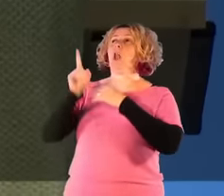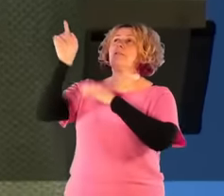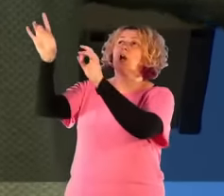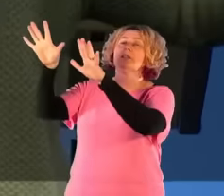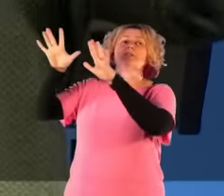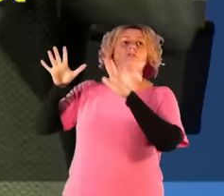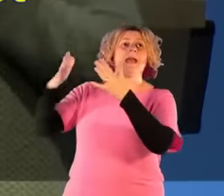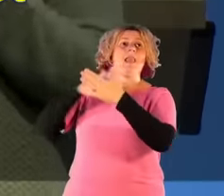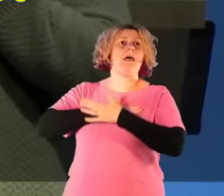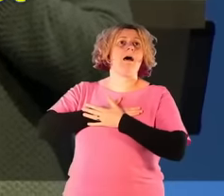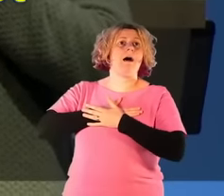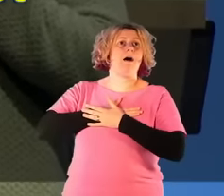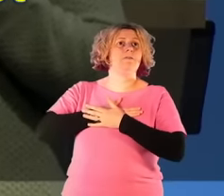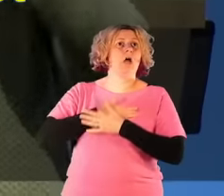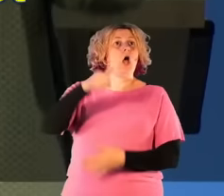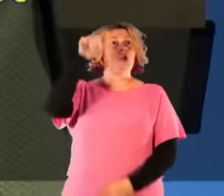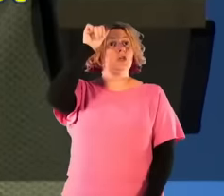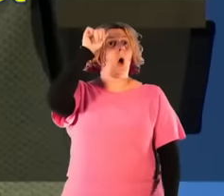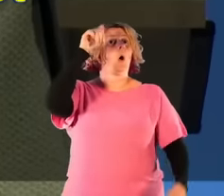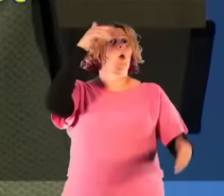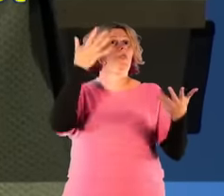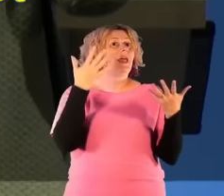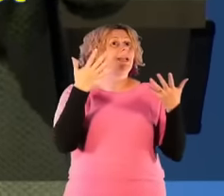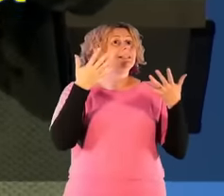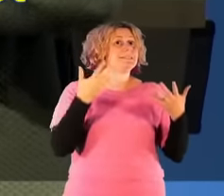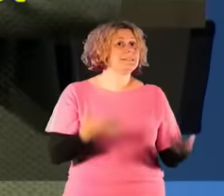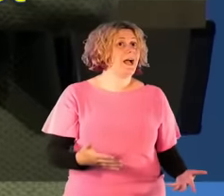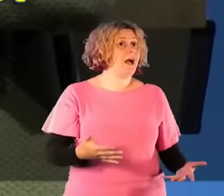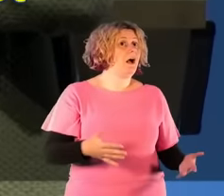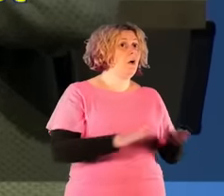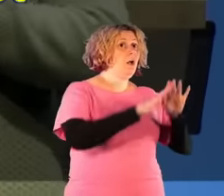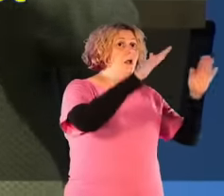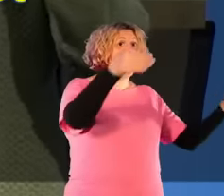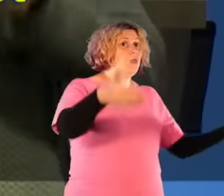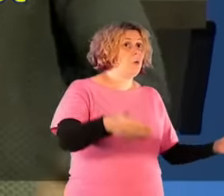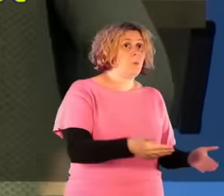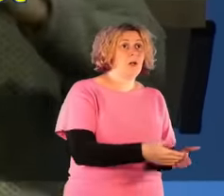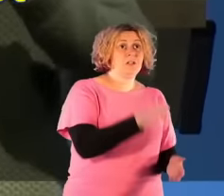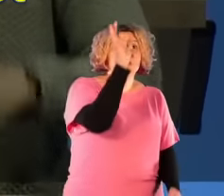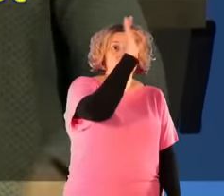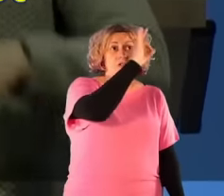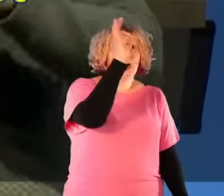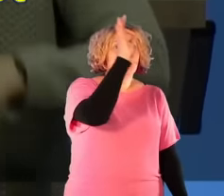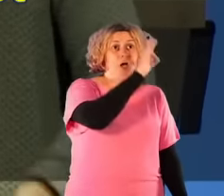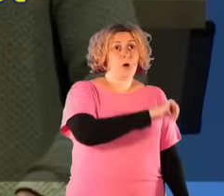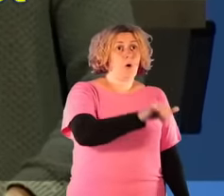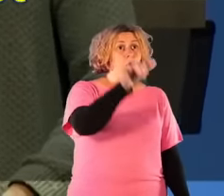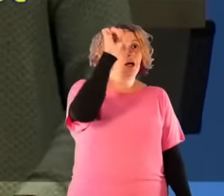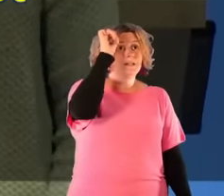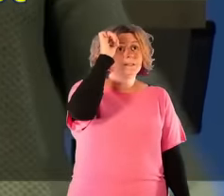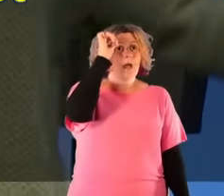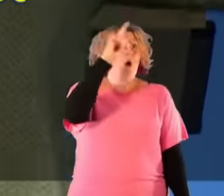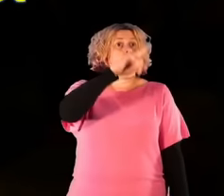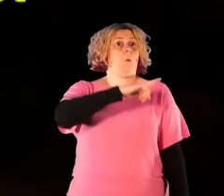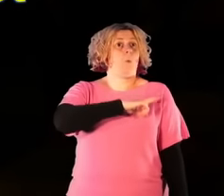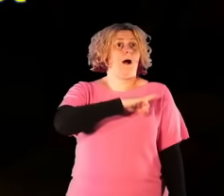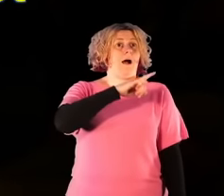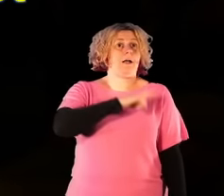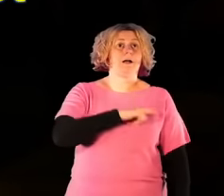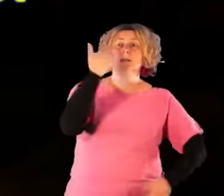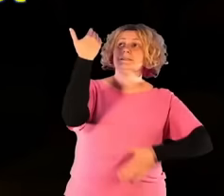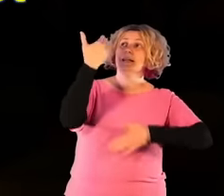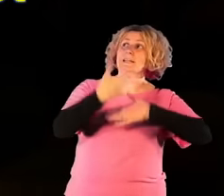all of God's great love. Know this now. The world does not know us,